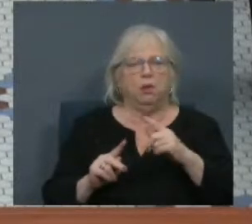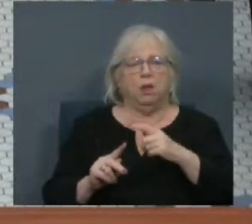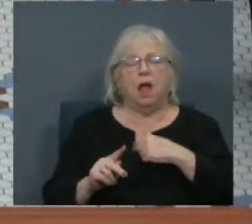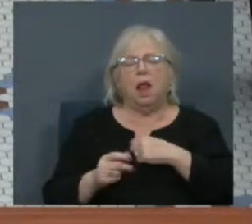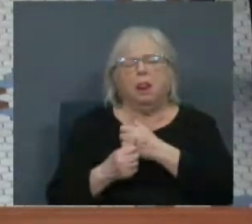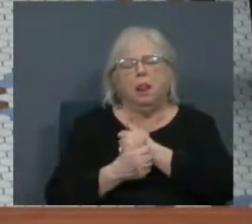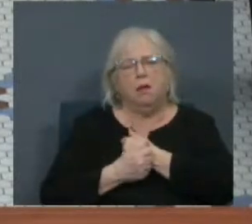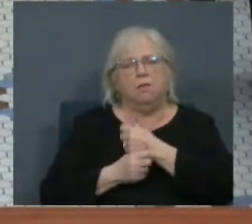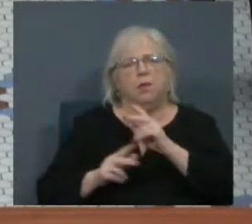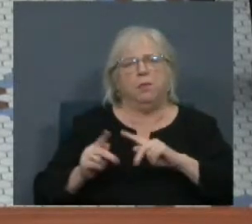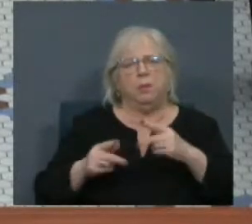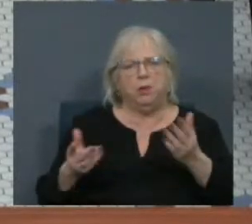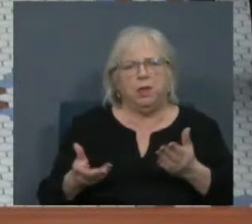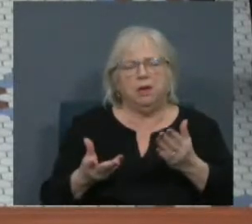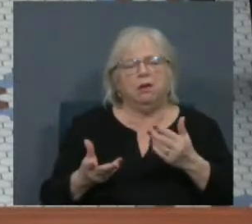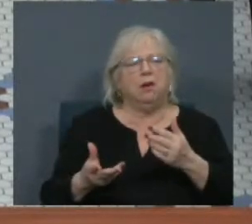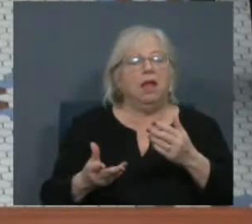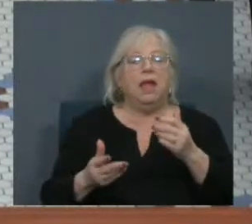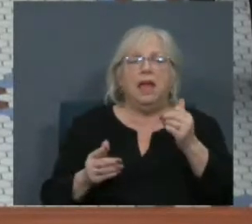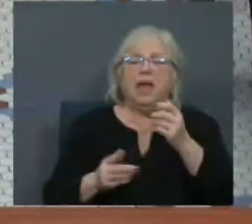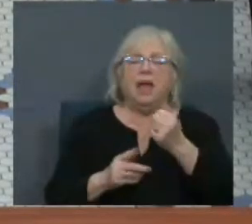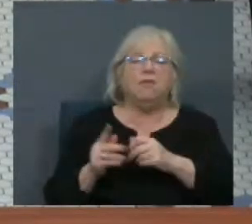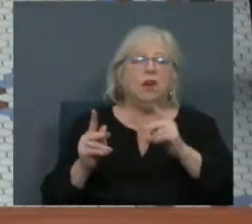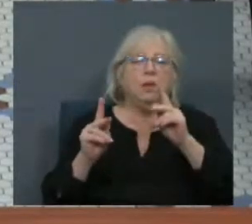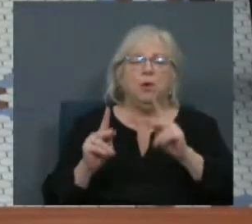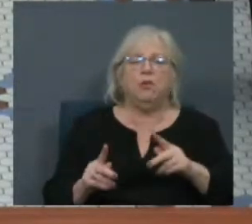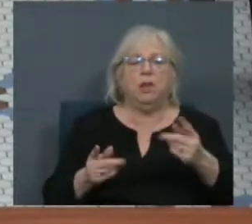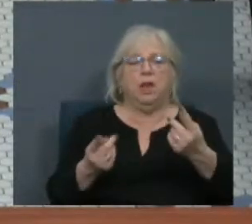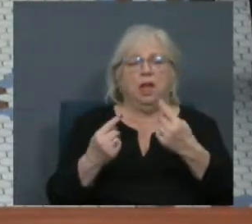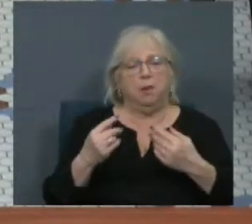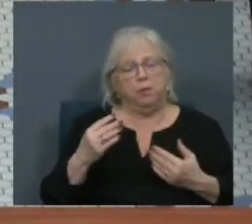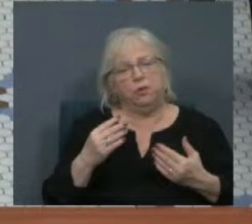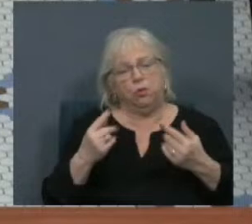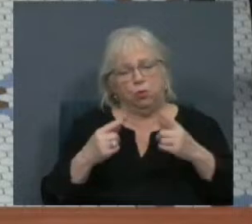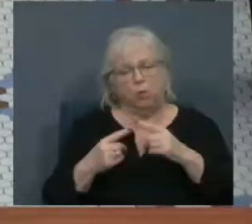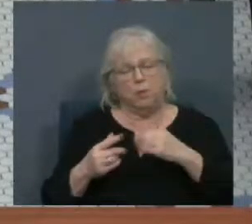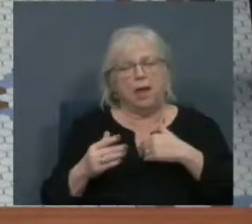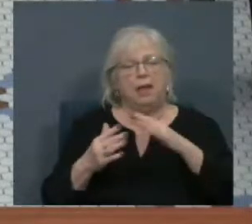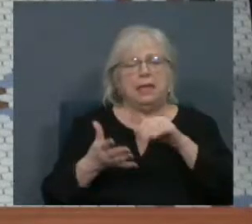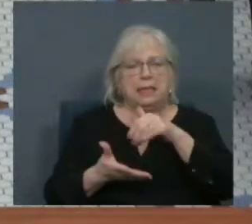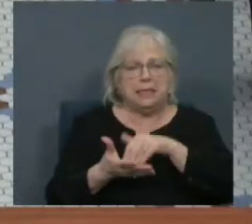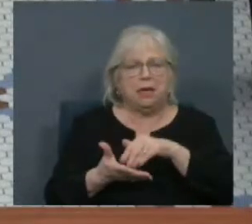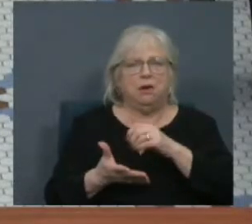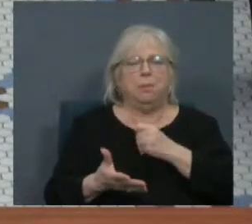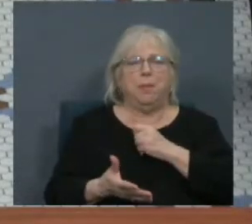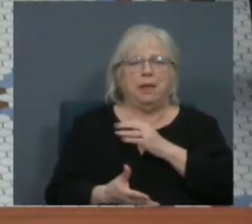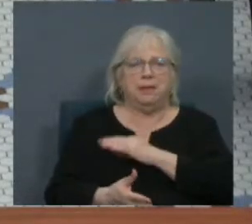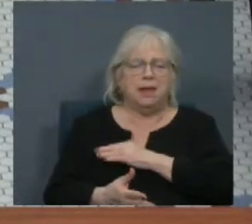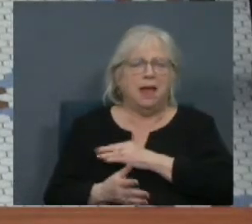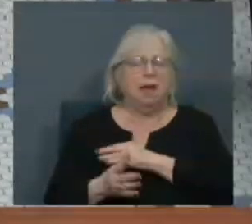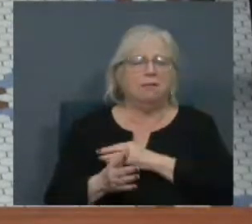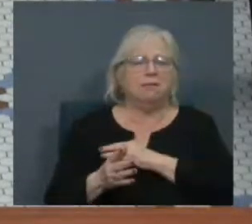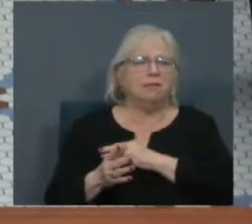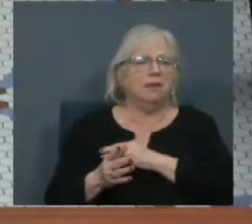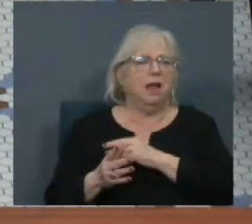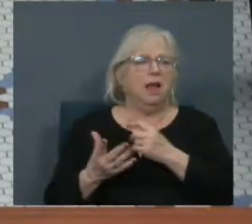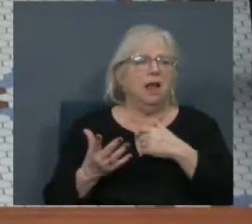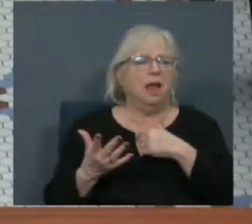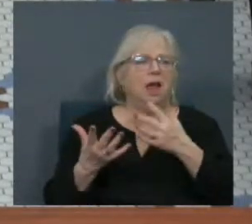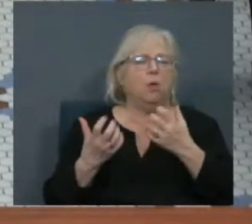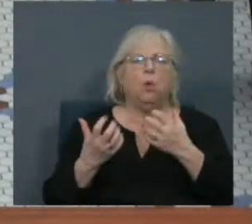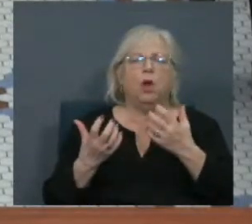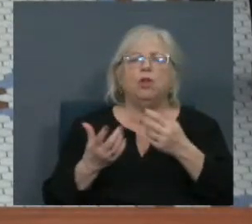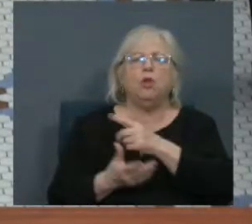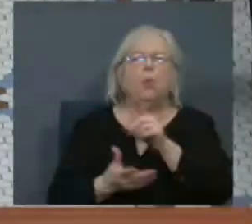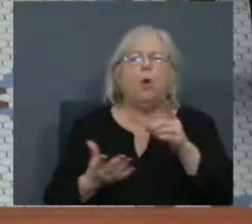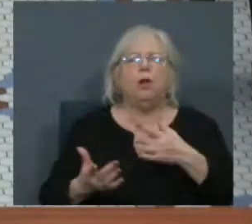people here. Everyone who comes through my doors or my centers, all my staff does that. I want y'all to